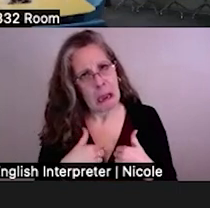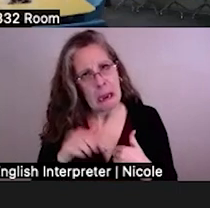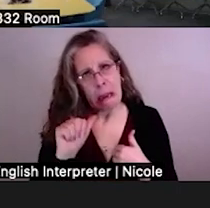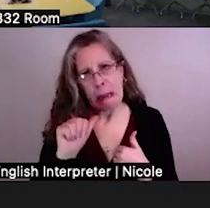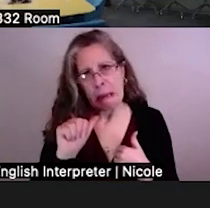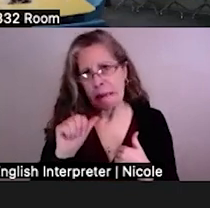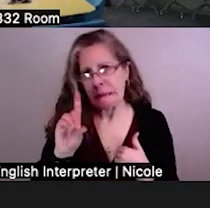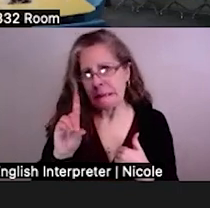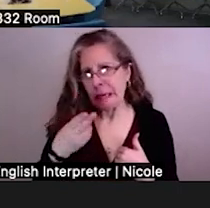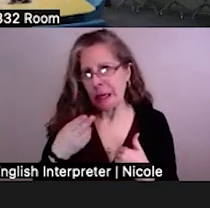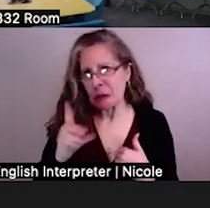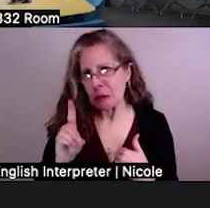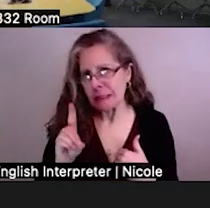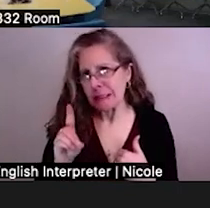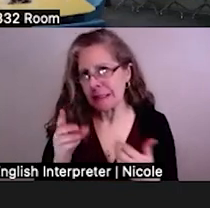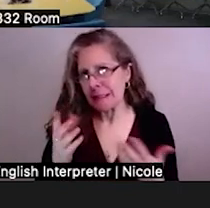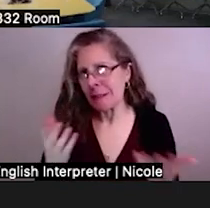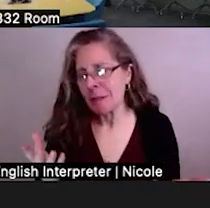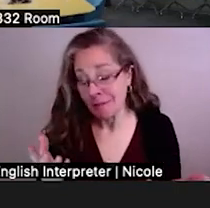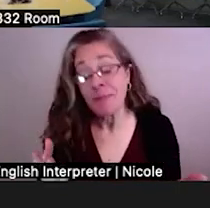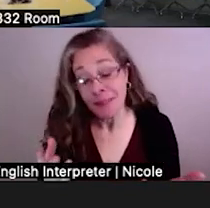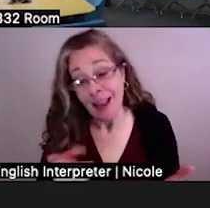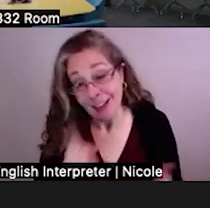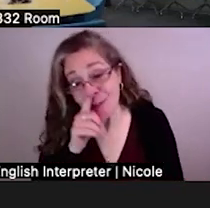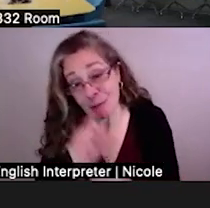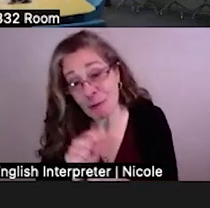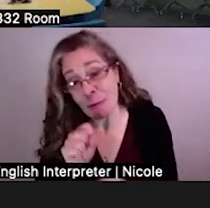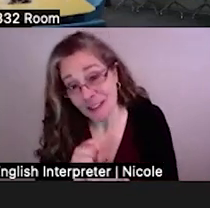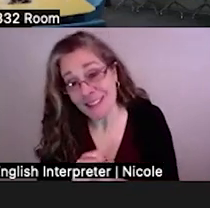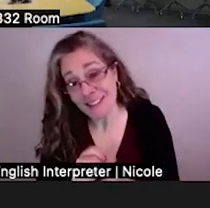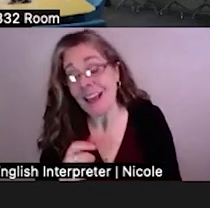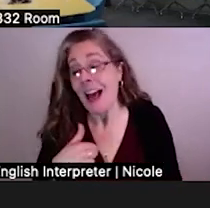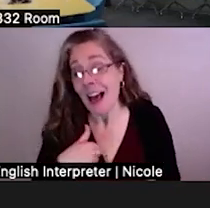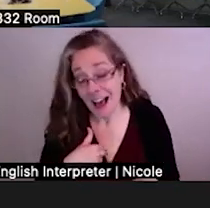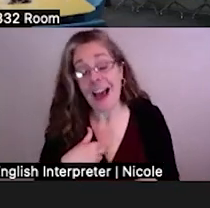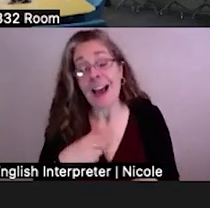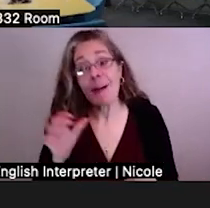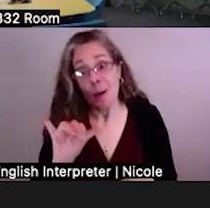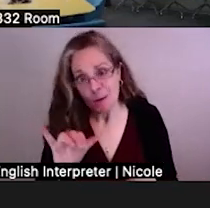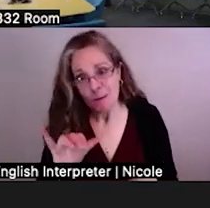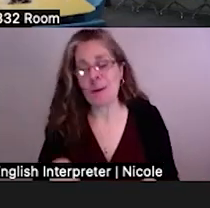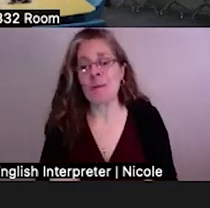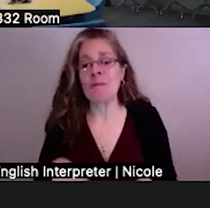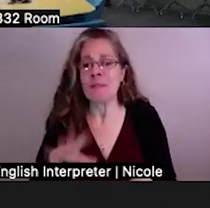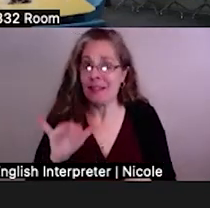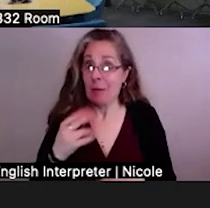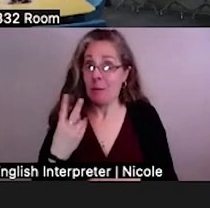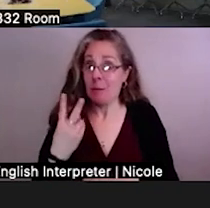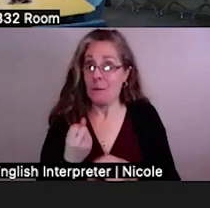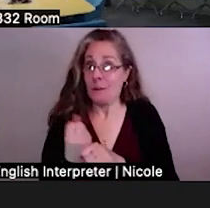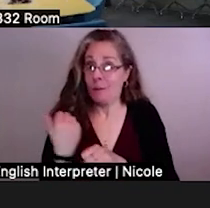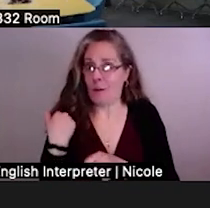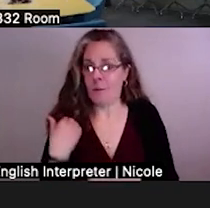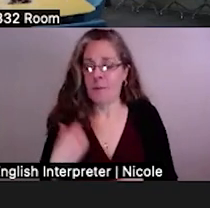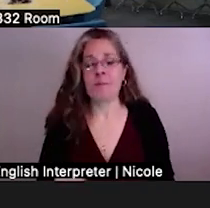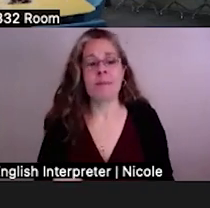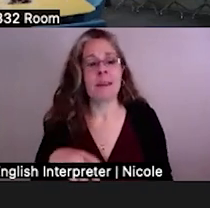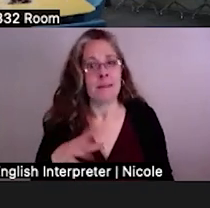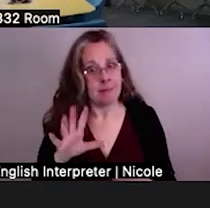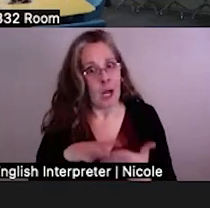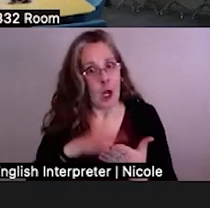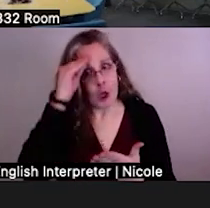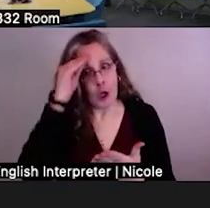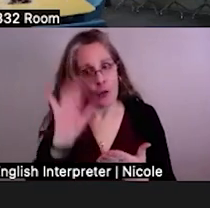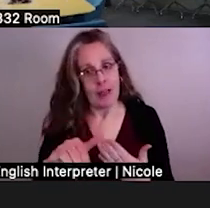way neurodivergent. Sure enough, I'm very much ADHD. So that was only 2 years ago I learned this. So it's